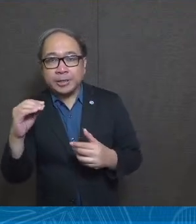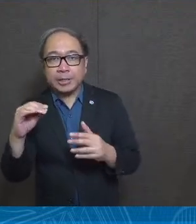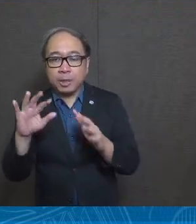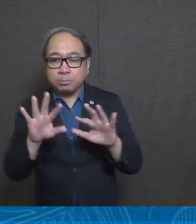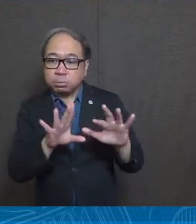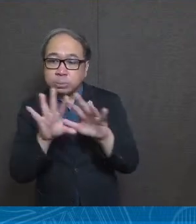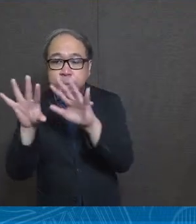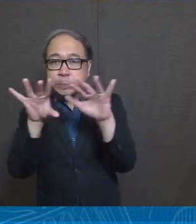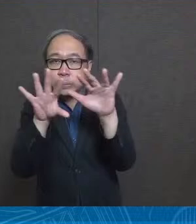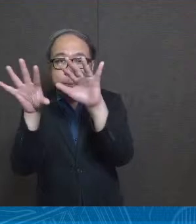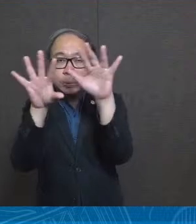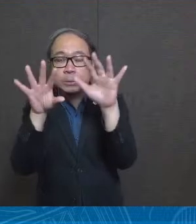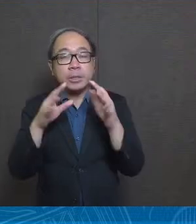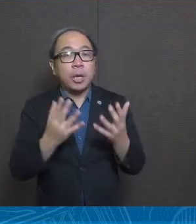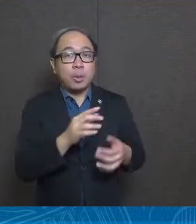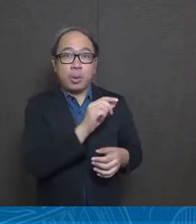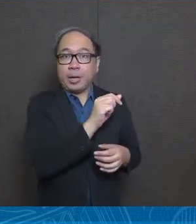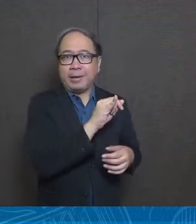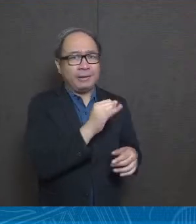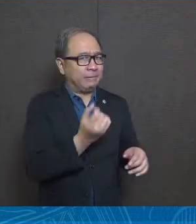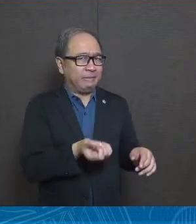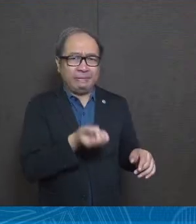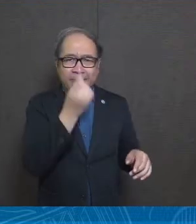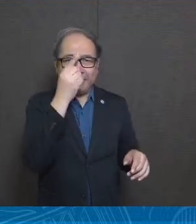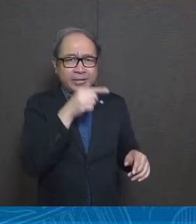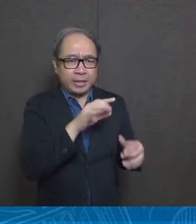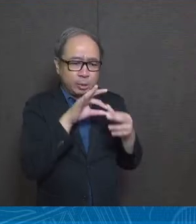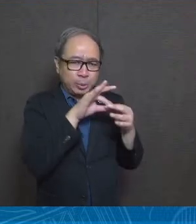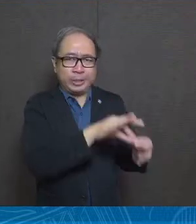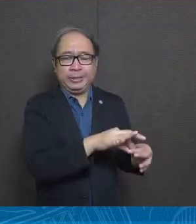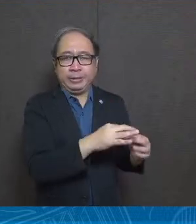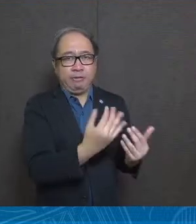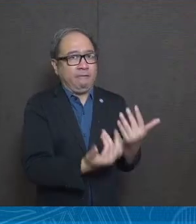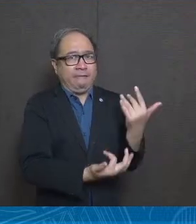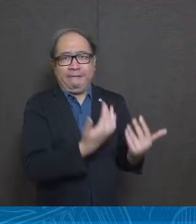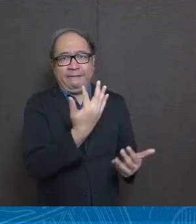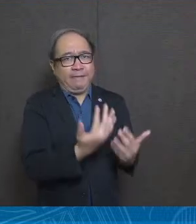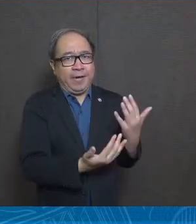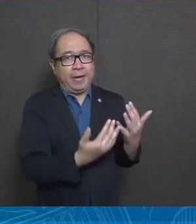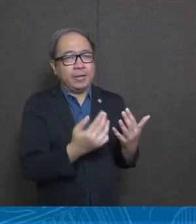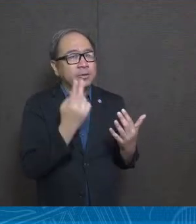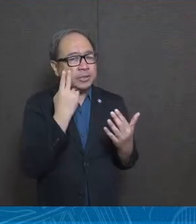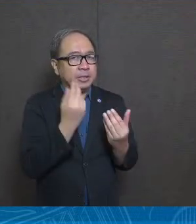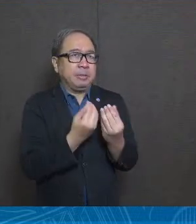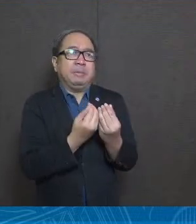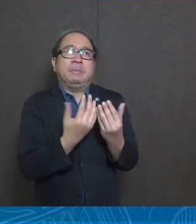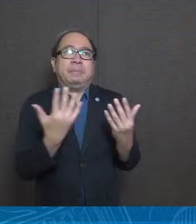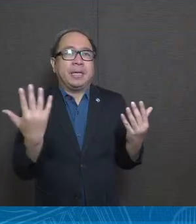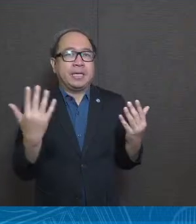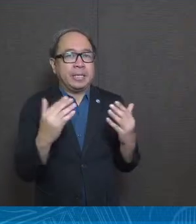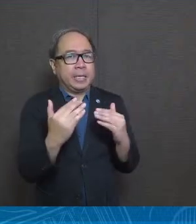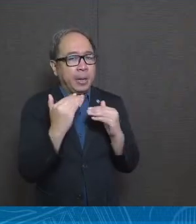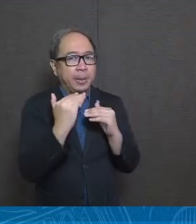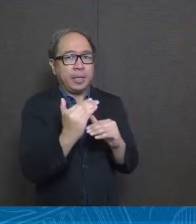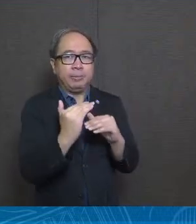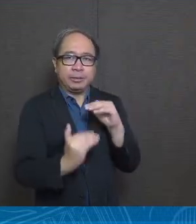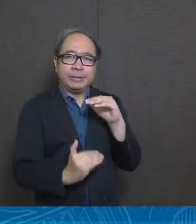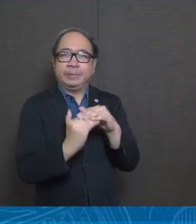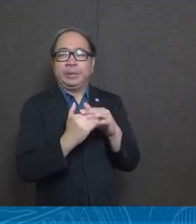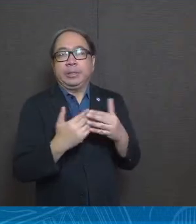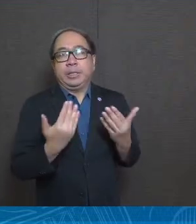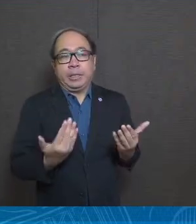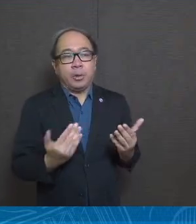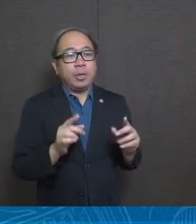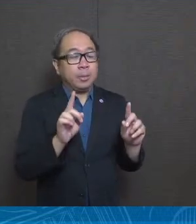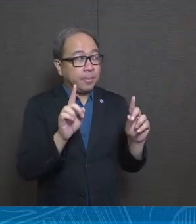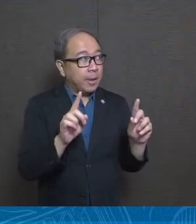fire. So our AI can understand that this is related to fire. So there are so many machine learning AIs now, but our